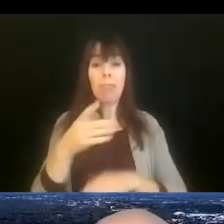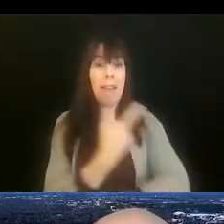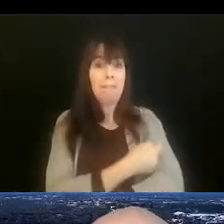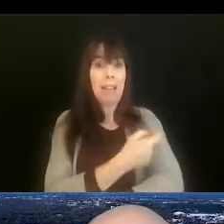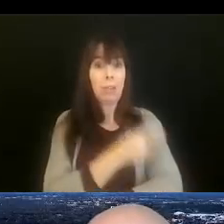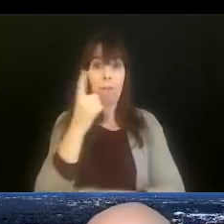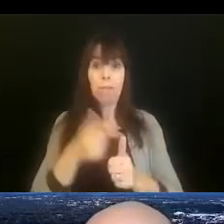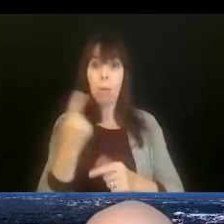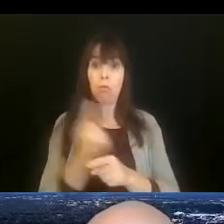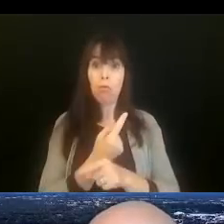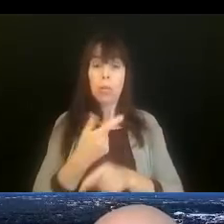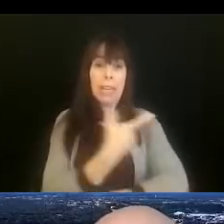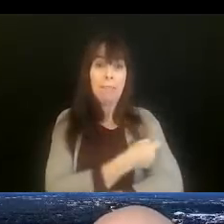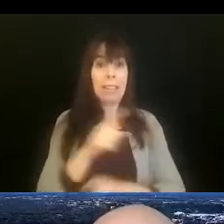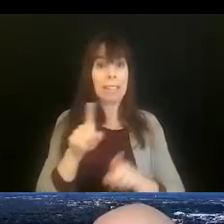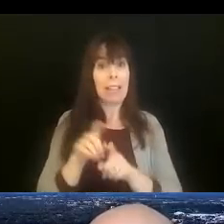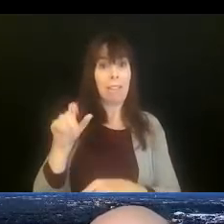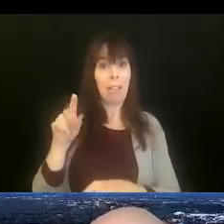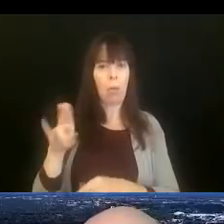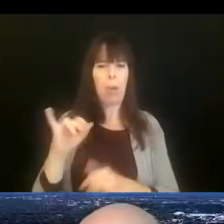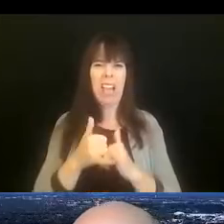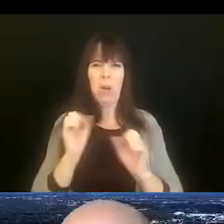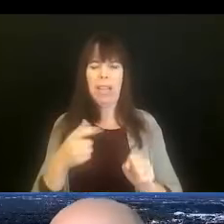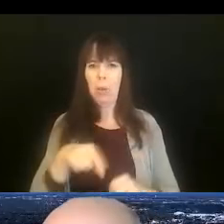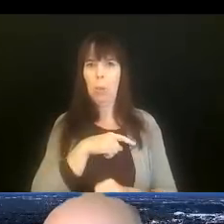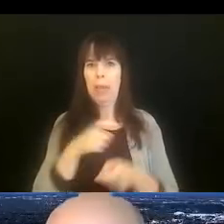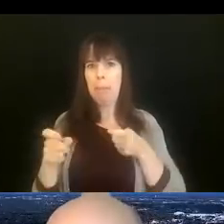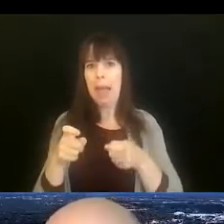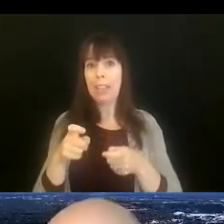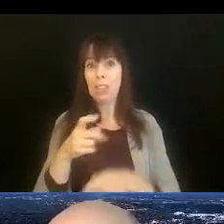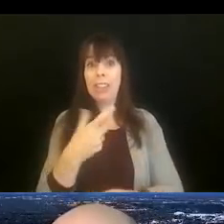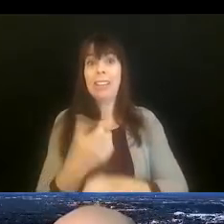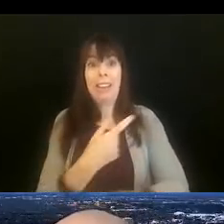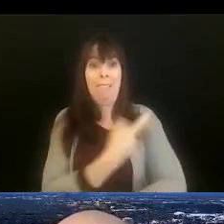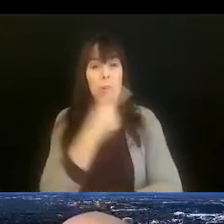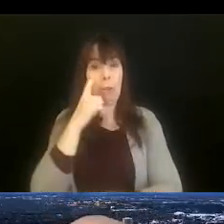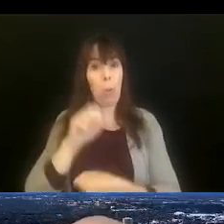routine vaccinations like influenza, how will we manage vaccination for COVID?